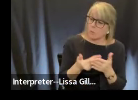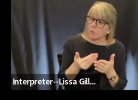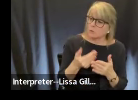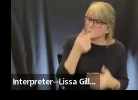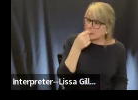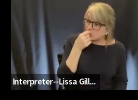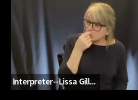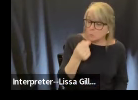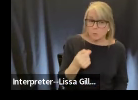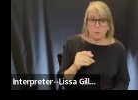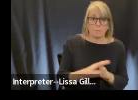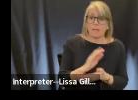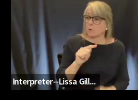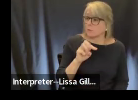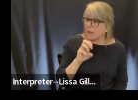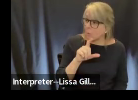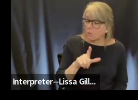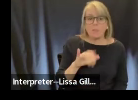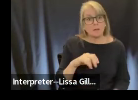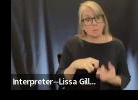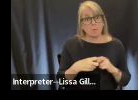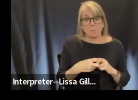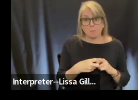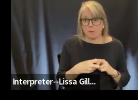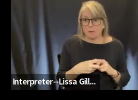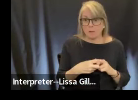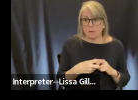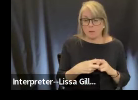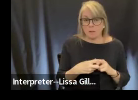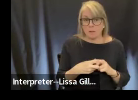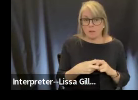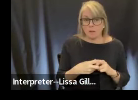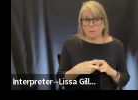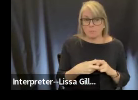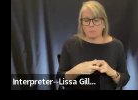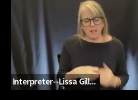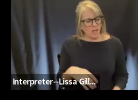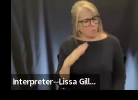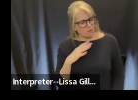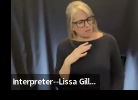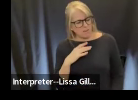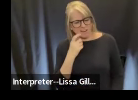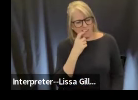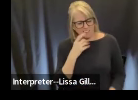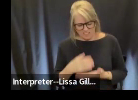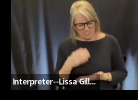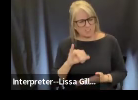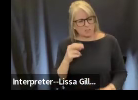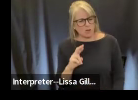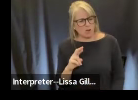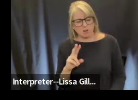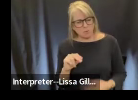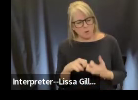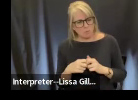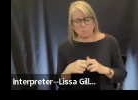paper towel. This could be a problem. People might not see why. You say, oh, it's in a glass jar. How can it be a problem? Well, we all know